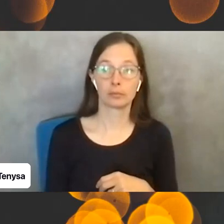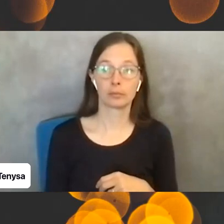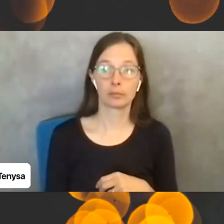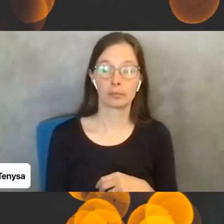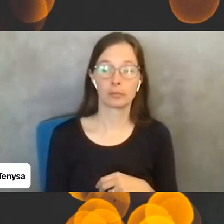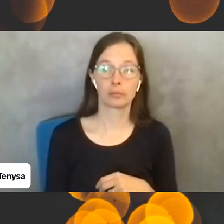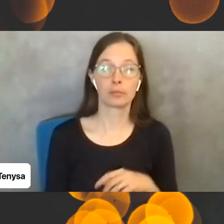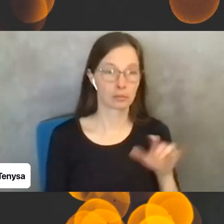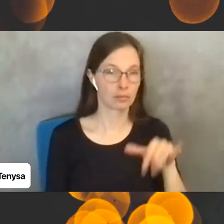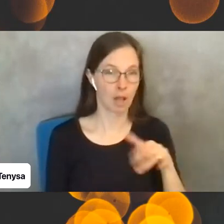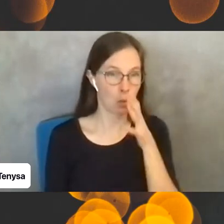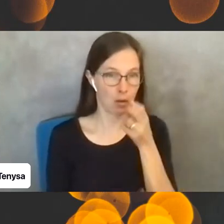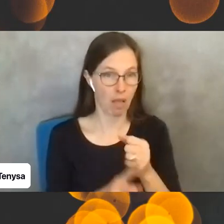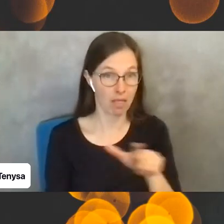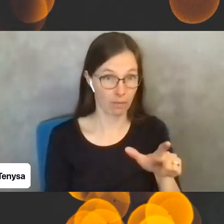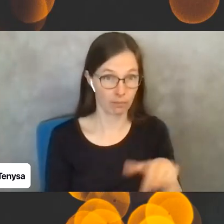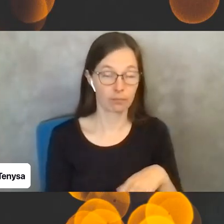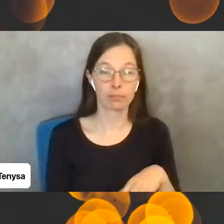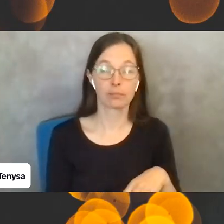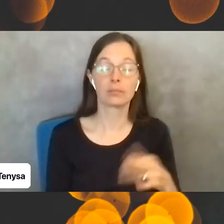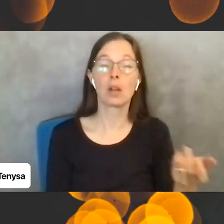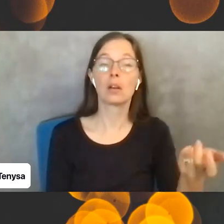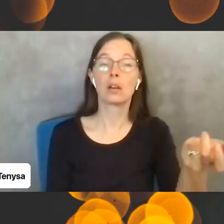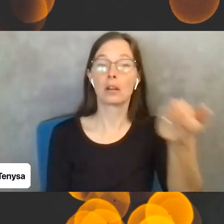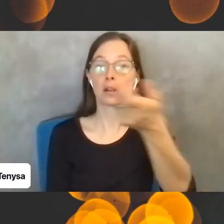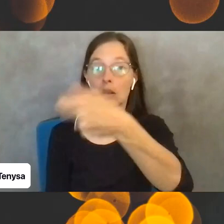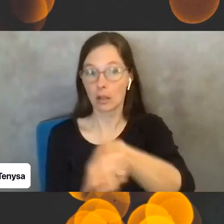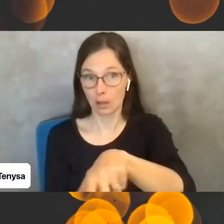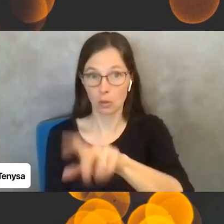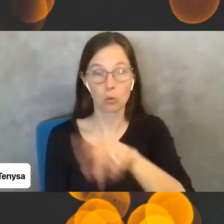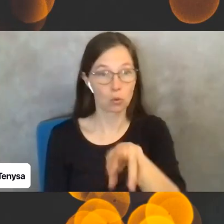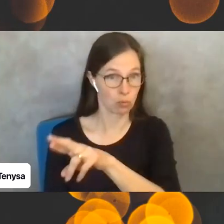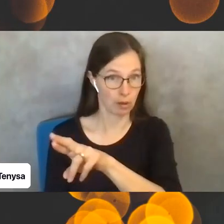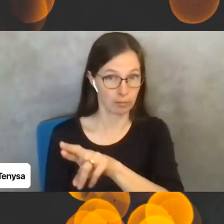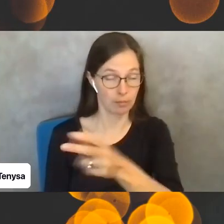left leg, and then cut right leg, bam.